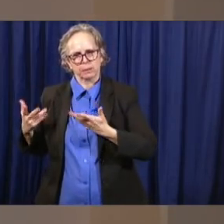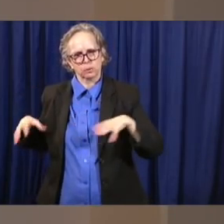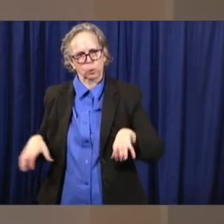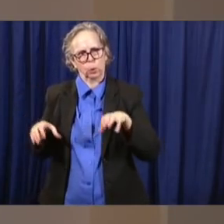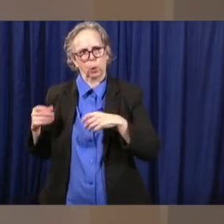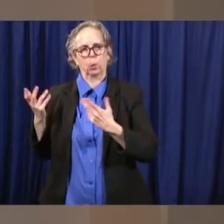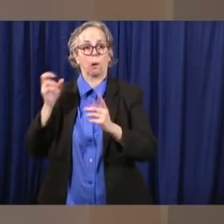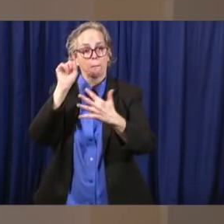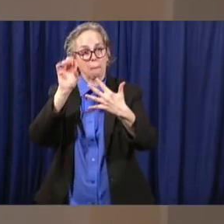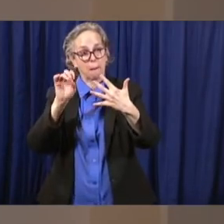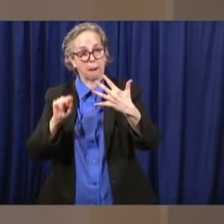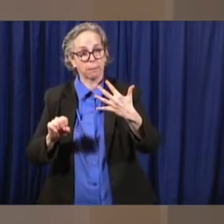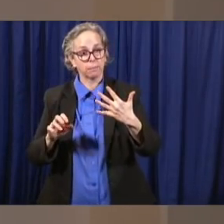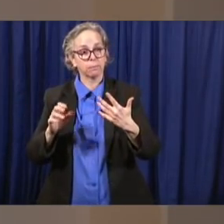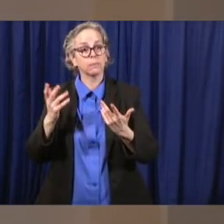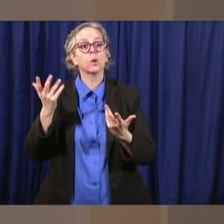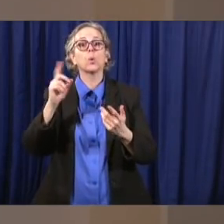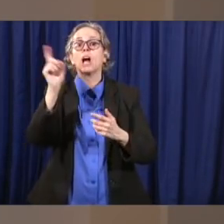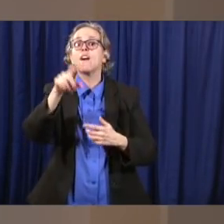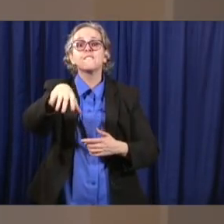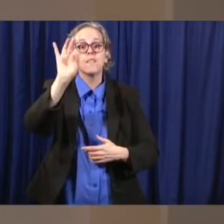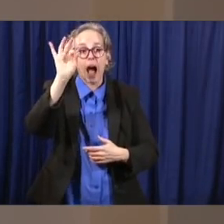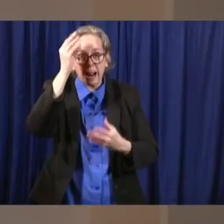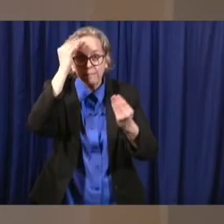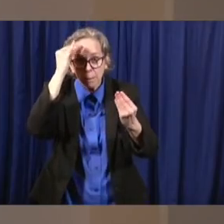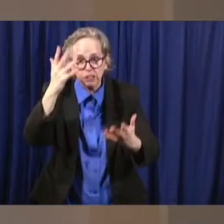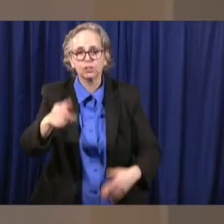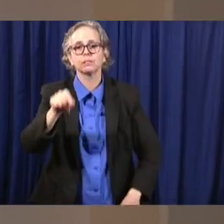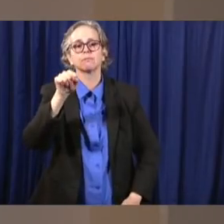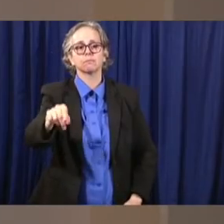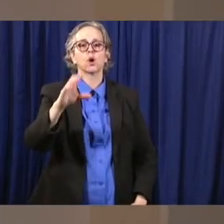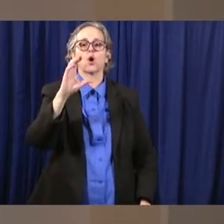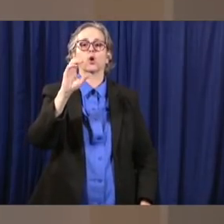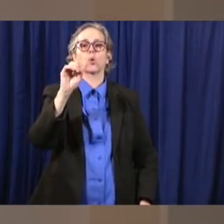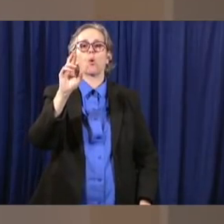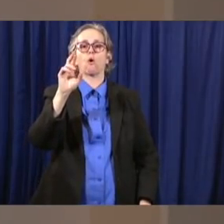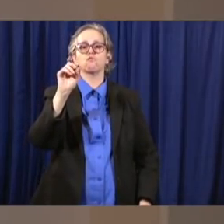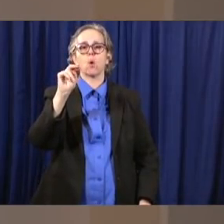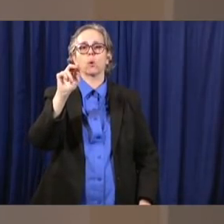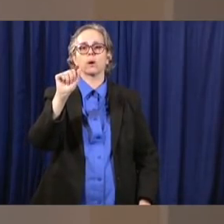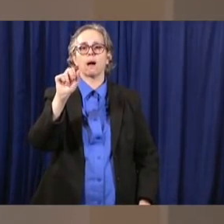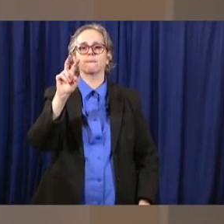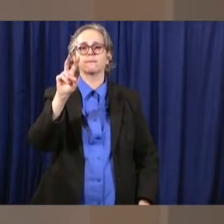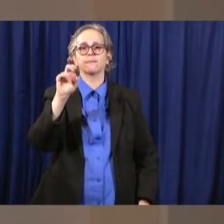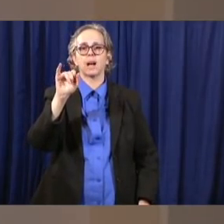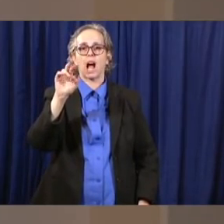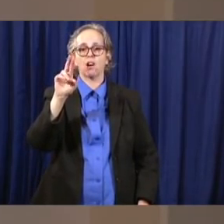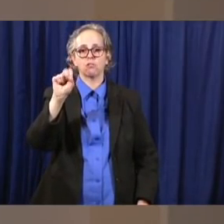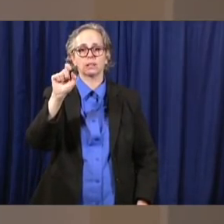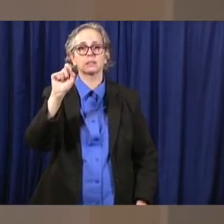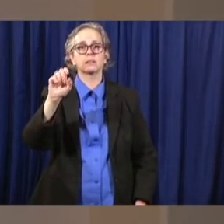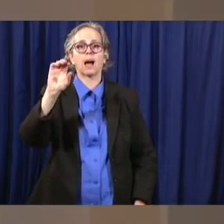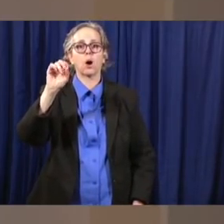coronavirus.ohio.gov website, and we've kind of put these together one by one. But today we're